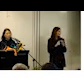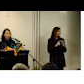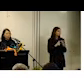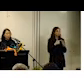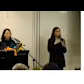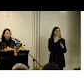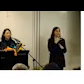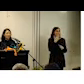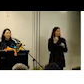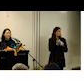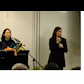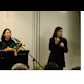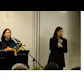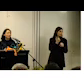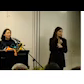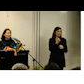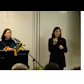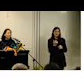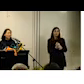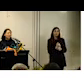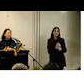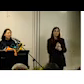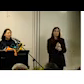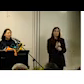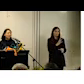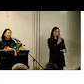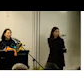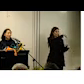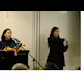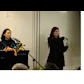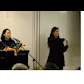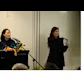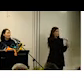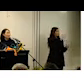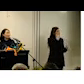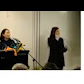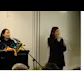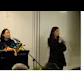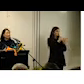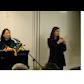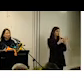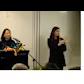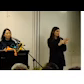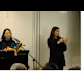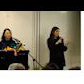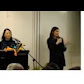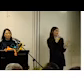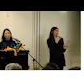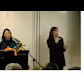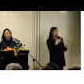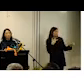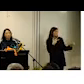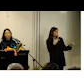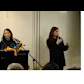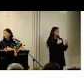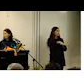the mutations into the genetic material that makes up the GABA-A receptor. And this genetic material is then